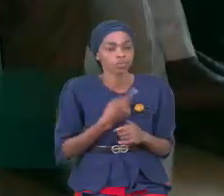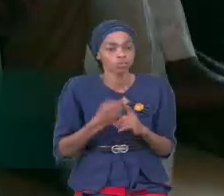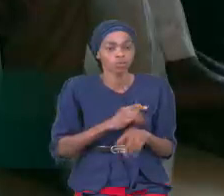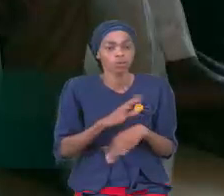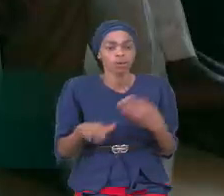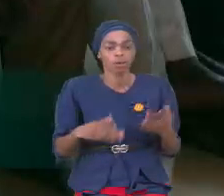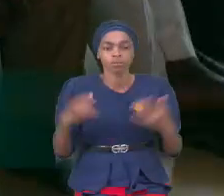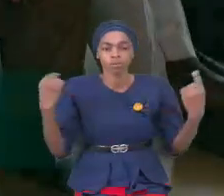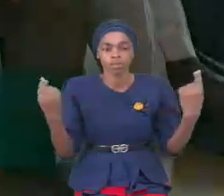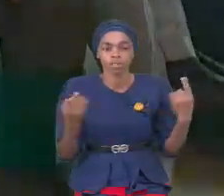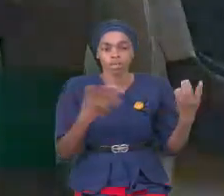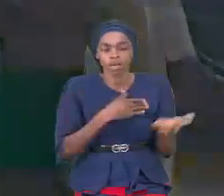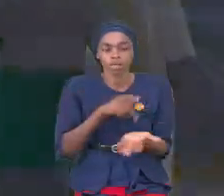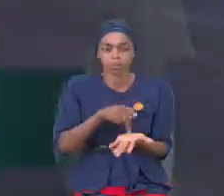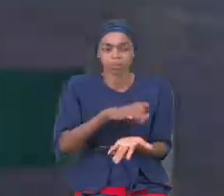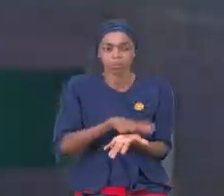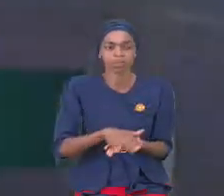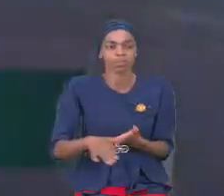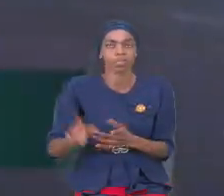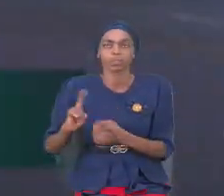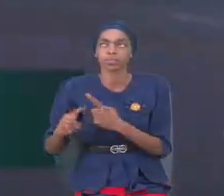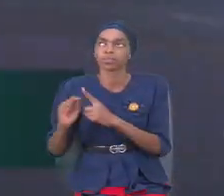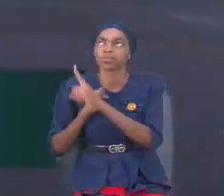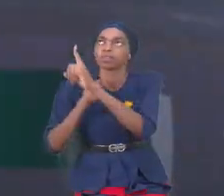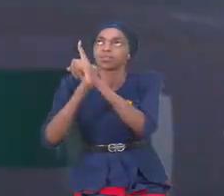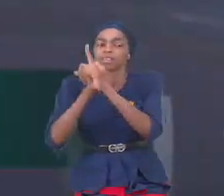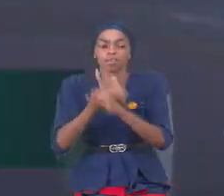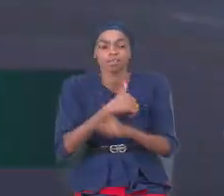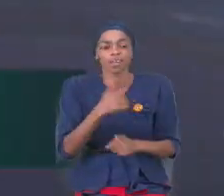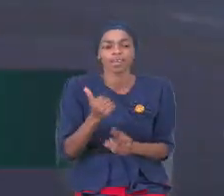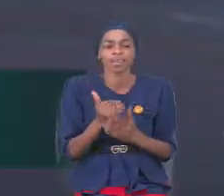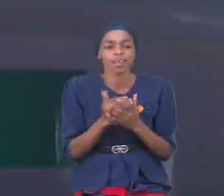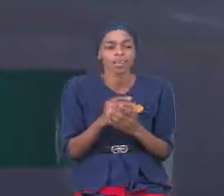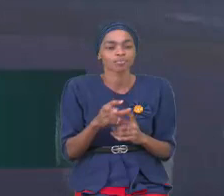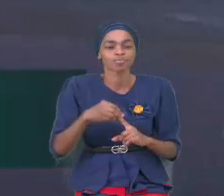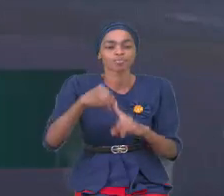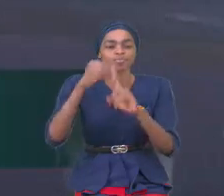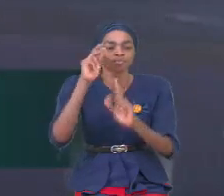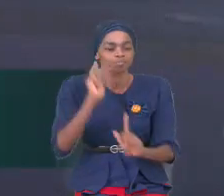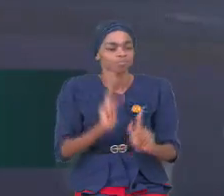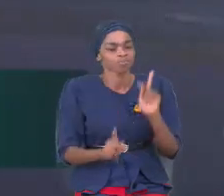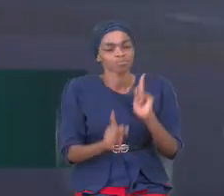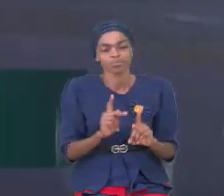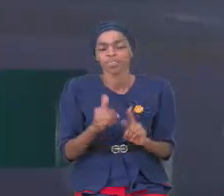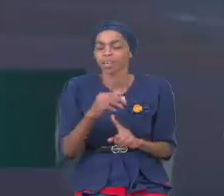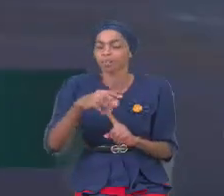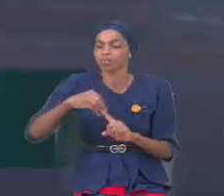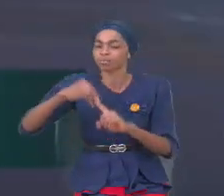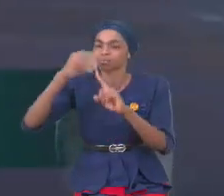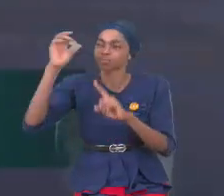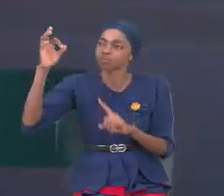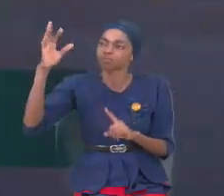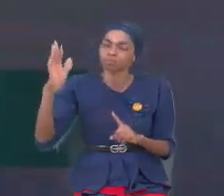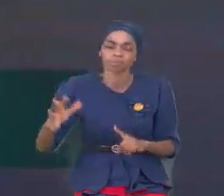a peculiar people, a peculiar preacher, a peculiar proclaimer, a peculiar publisher.